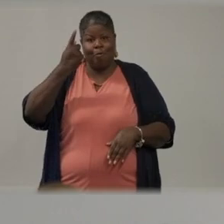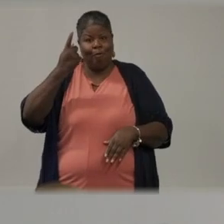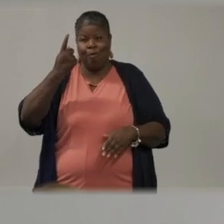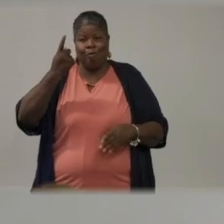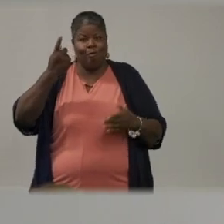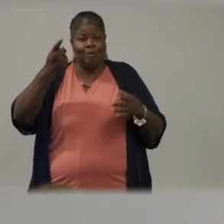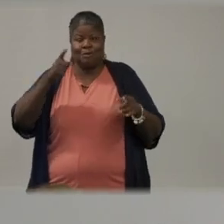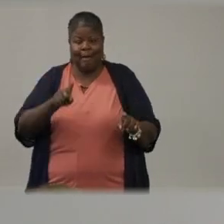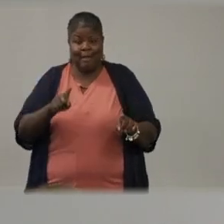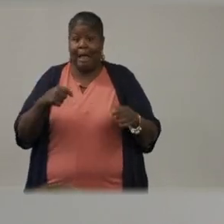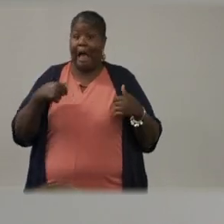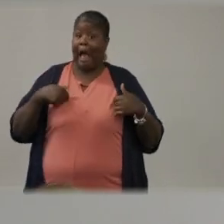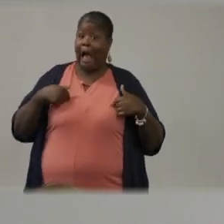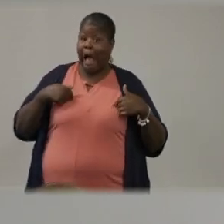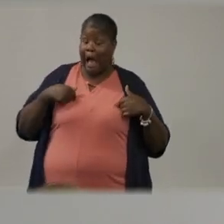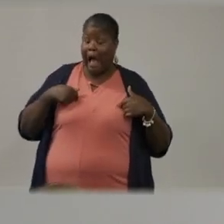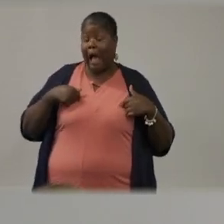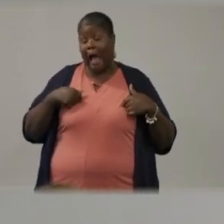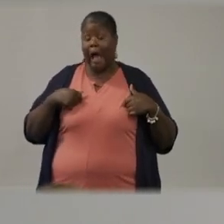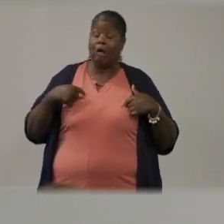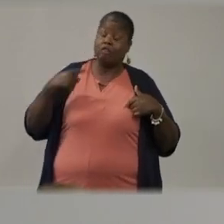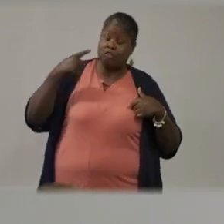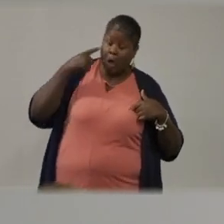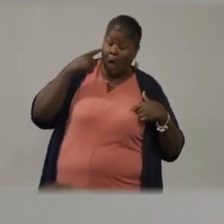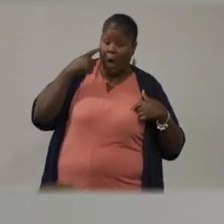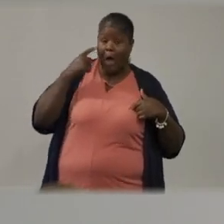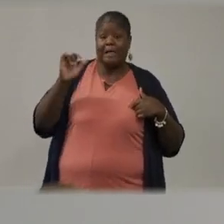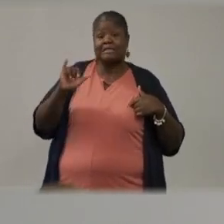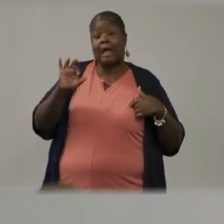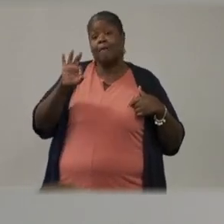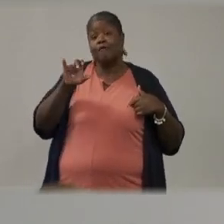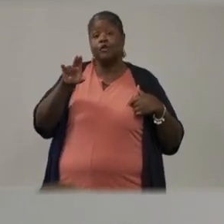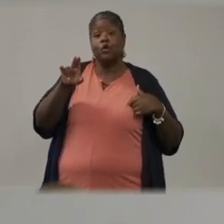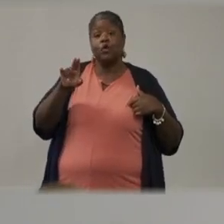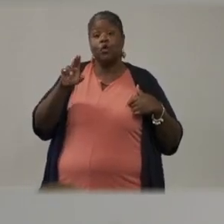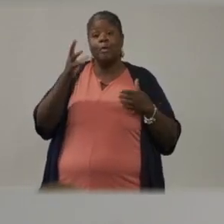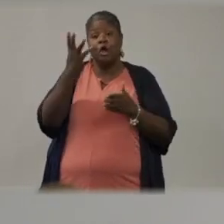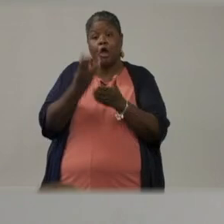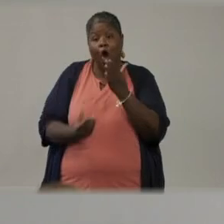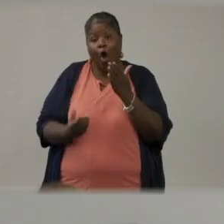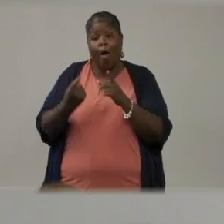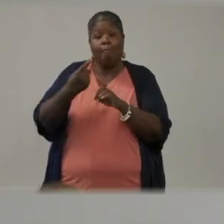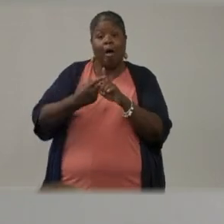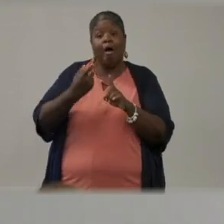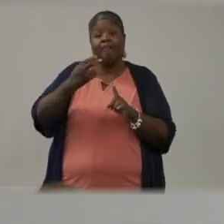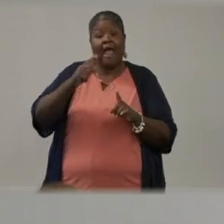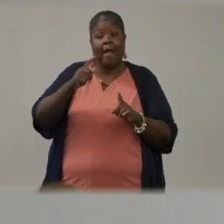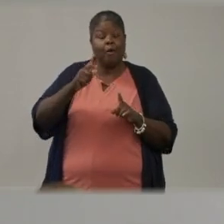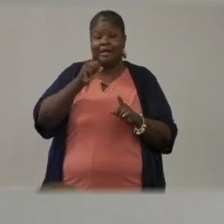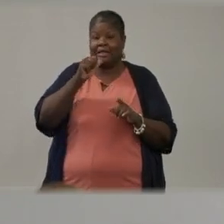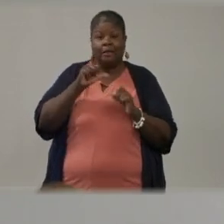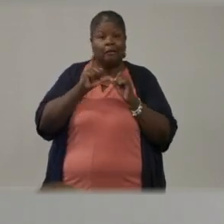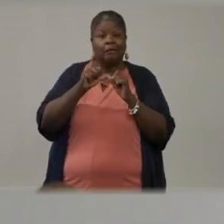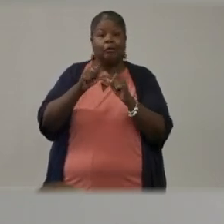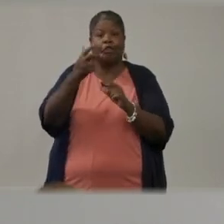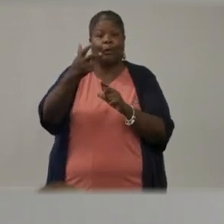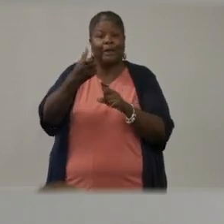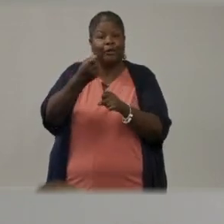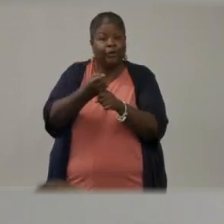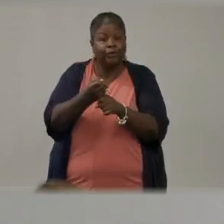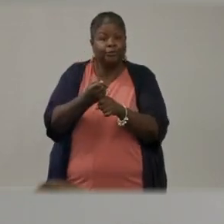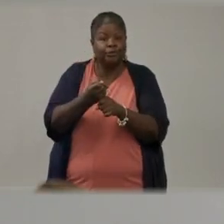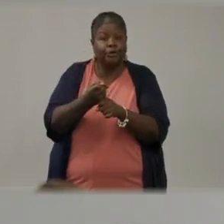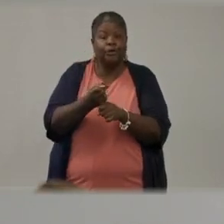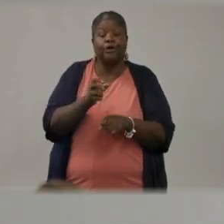with. I was of the flavor that it's like the flu will be gone in April. But it didn't. It went on for 3 years.